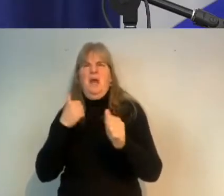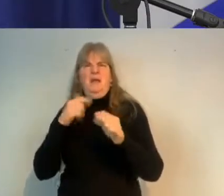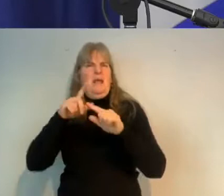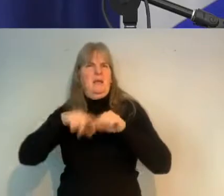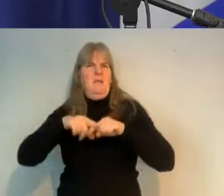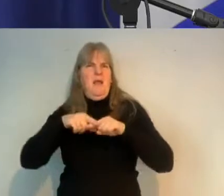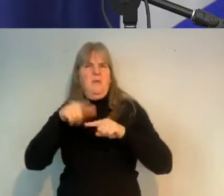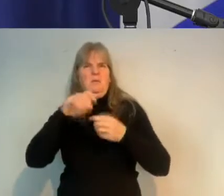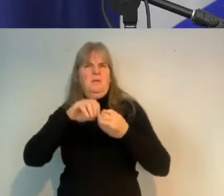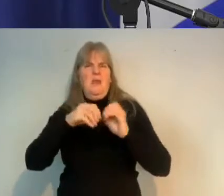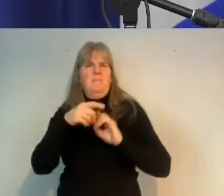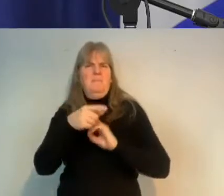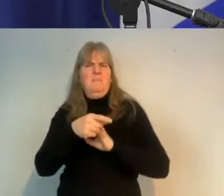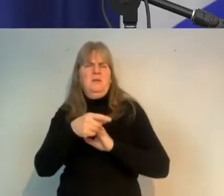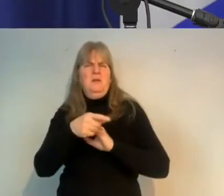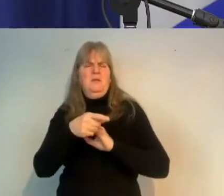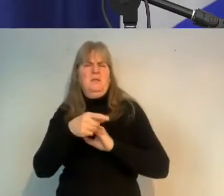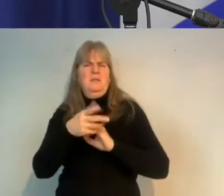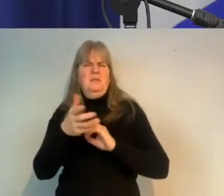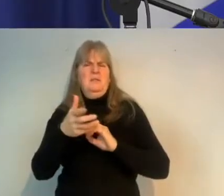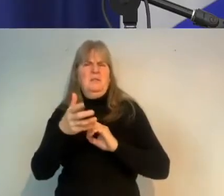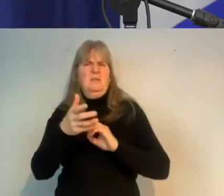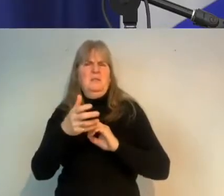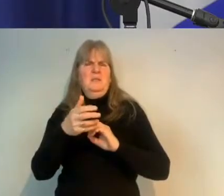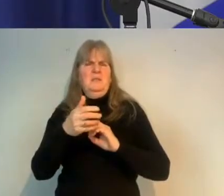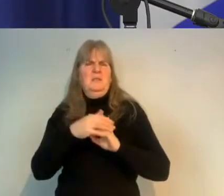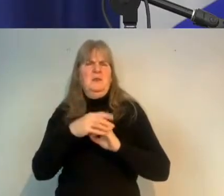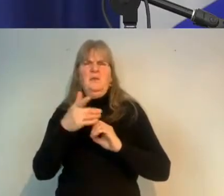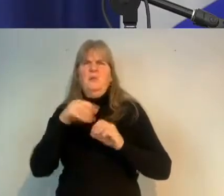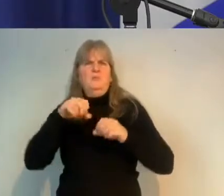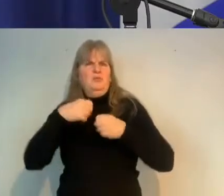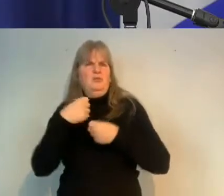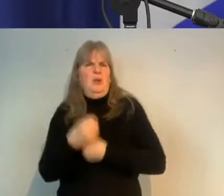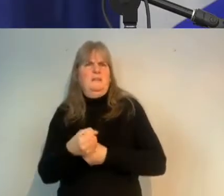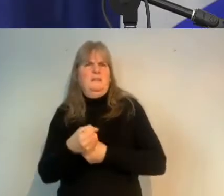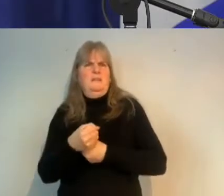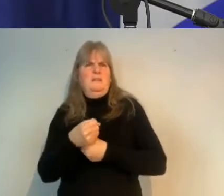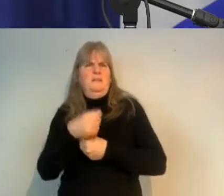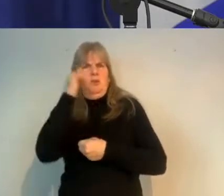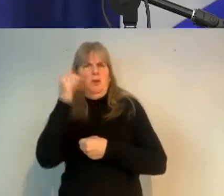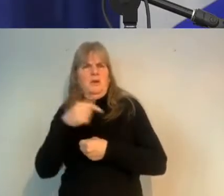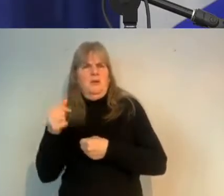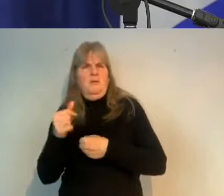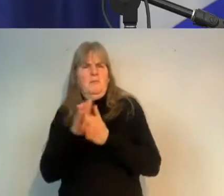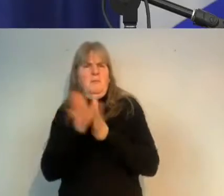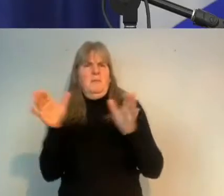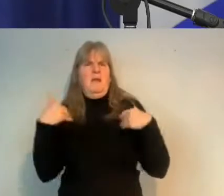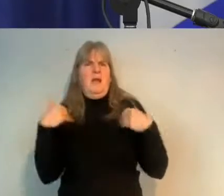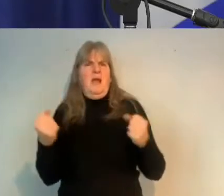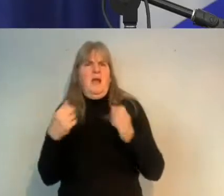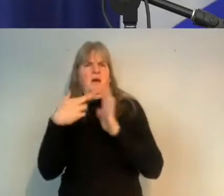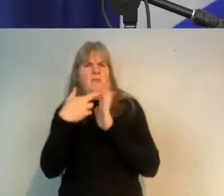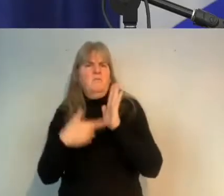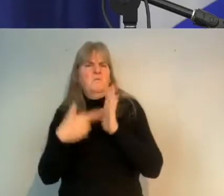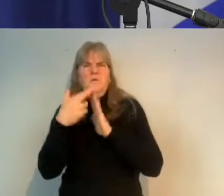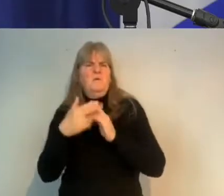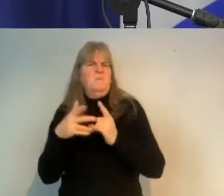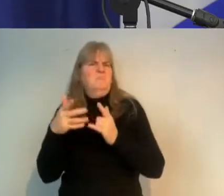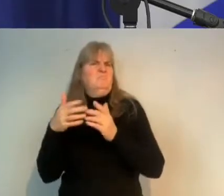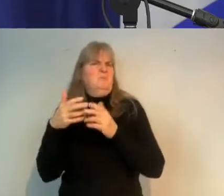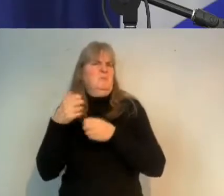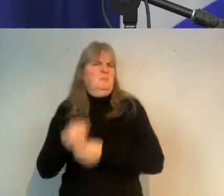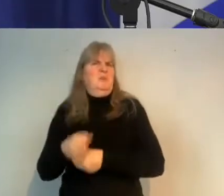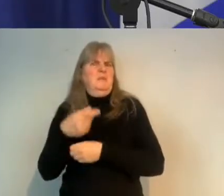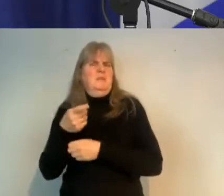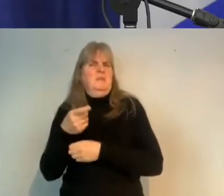There's been a clear break of trust in the community of both the government and public health recommendations just based on student numbers